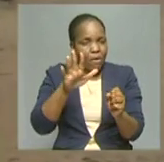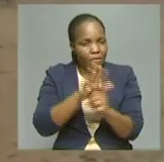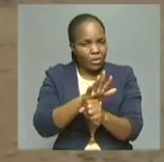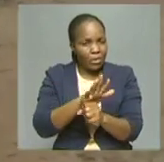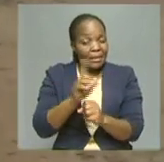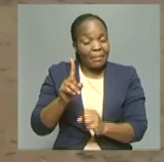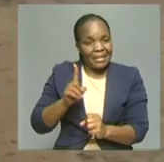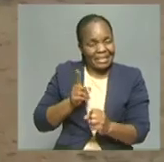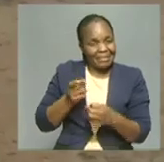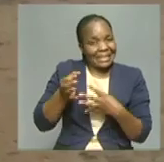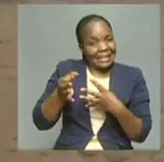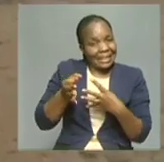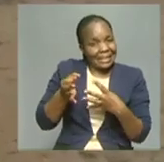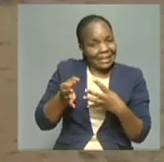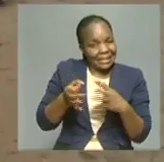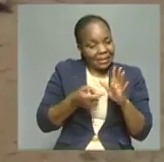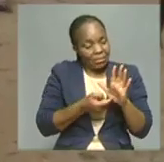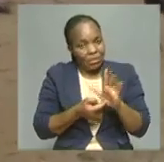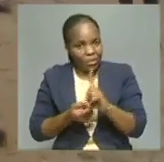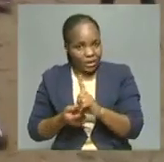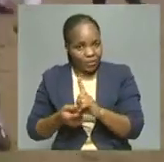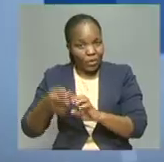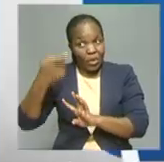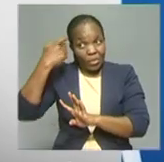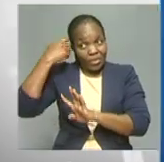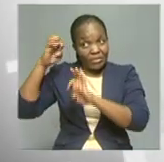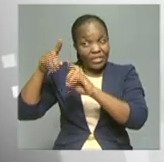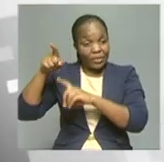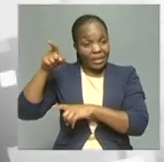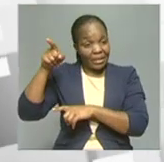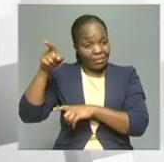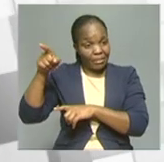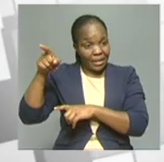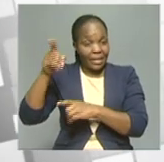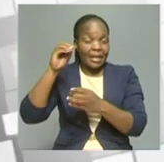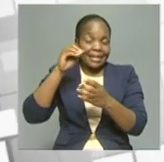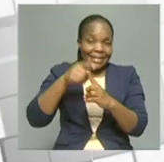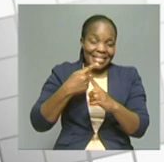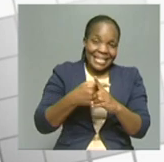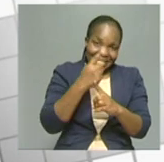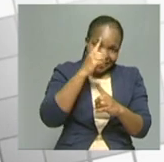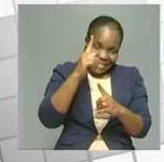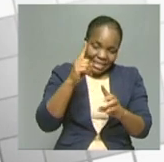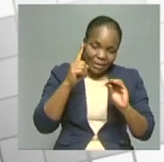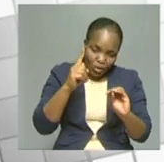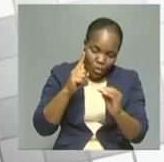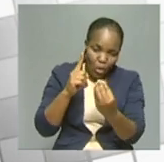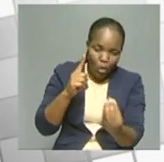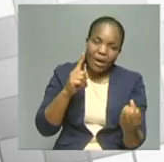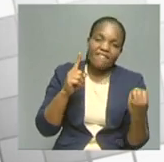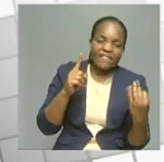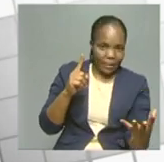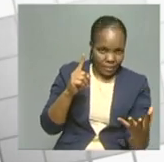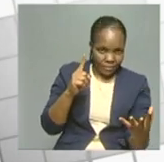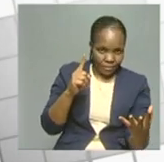that although the Education Ministry, there is this teacher-learner ratio that they were supposed to have, but he indicated that at